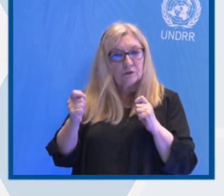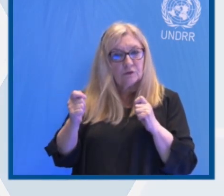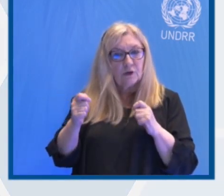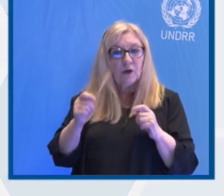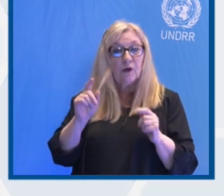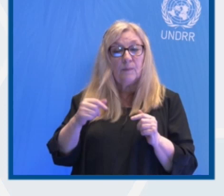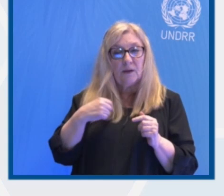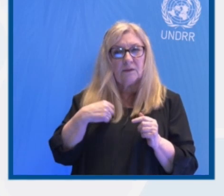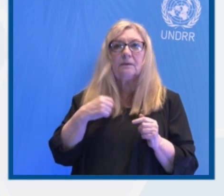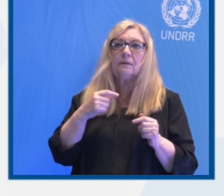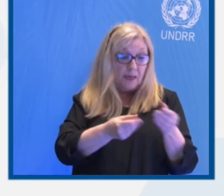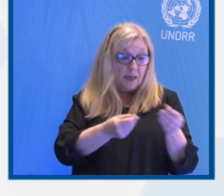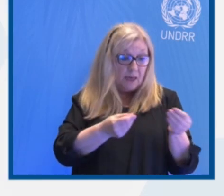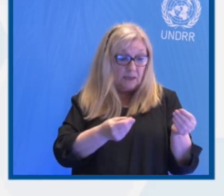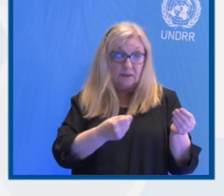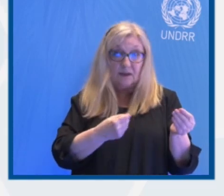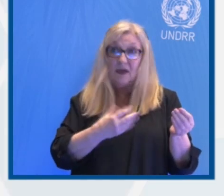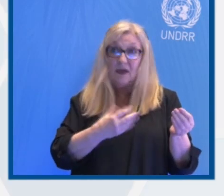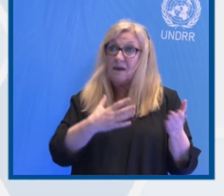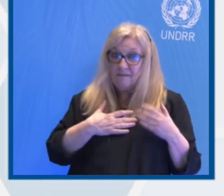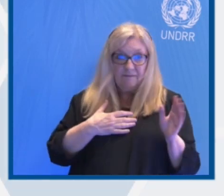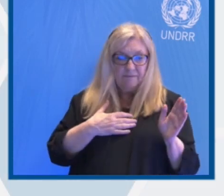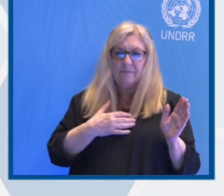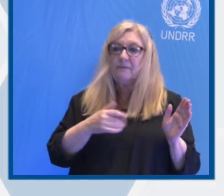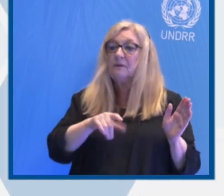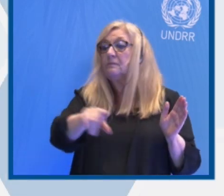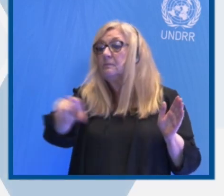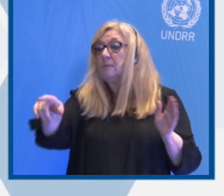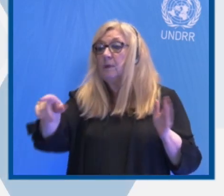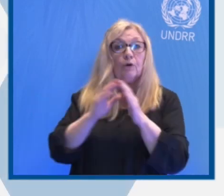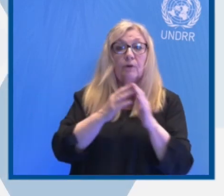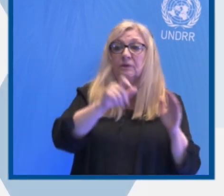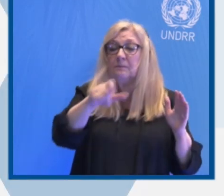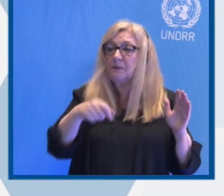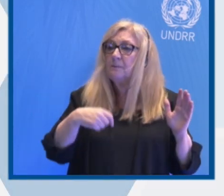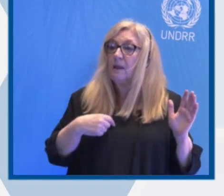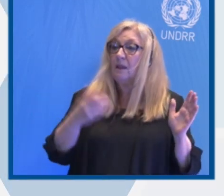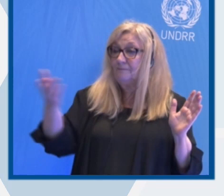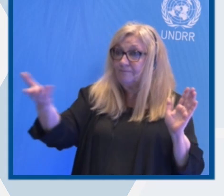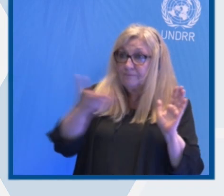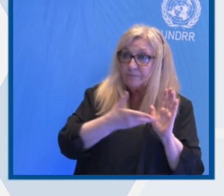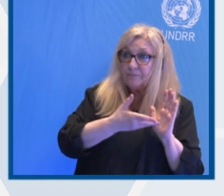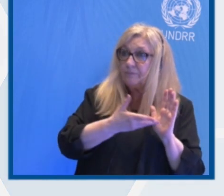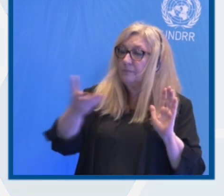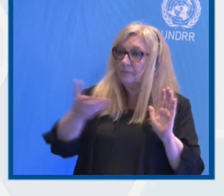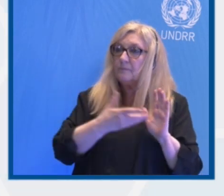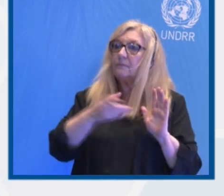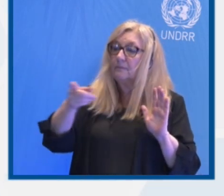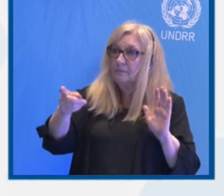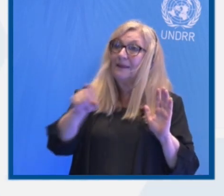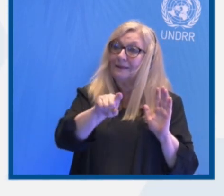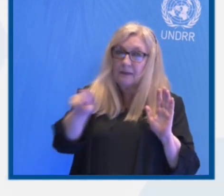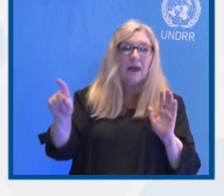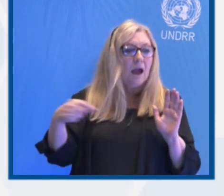use it to engage the communities that we're serving, we have a much better opportunity that they themselves will be